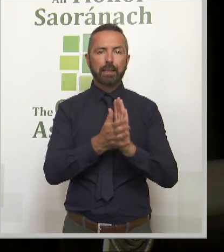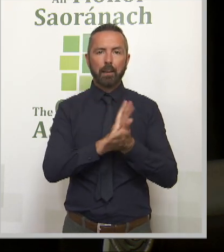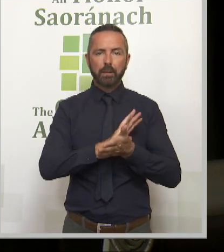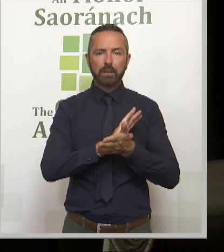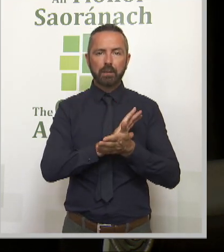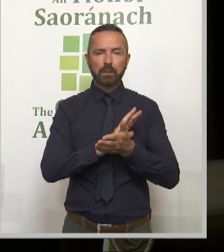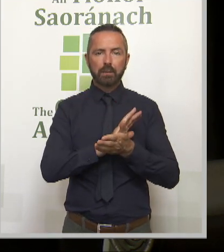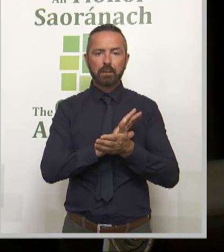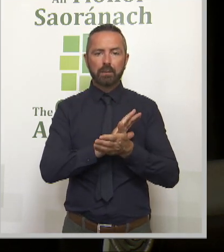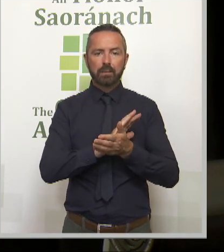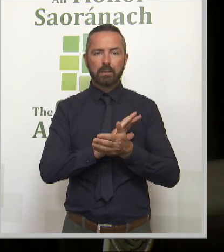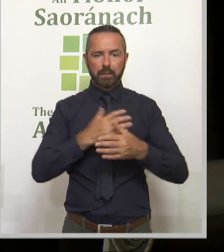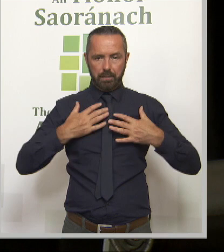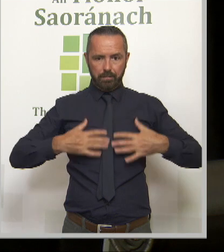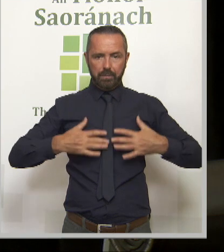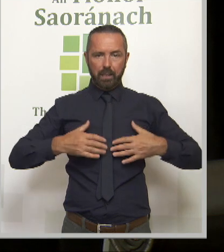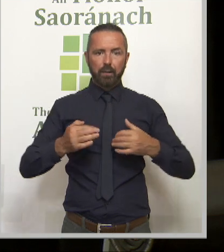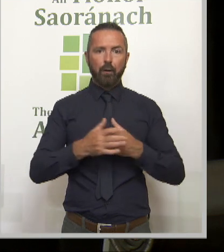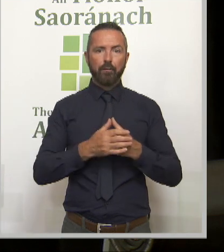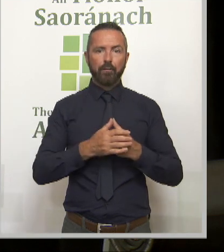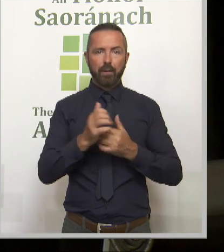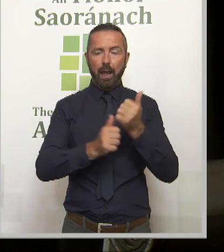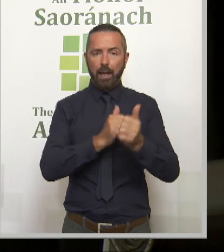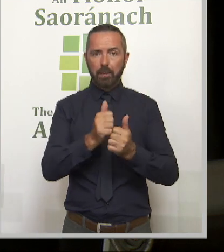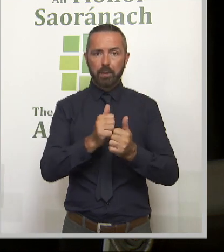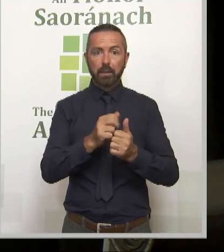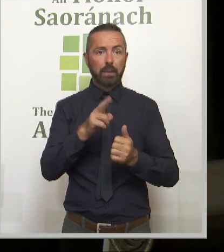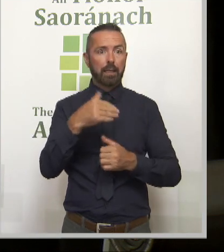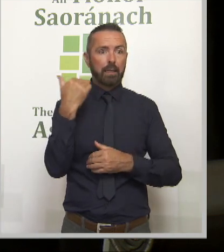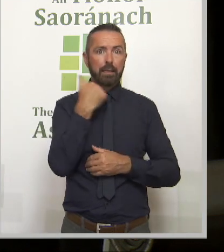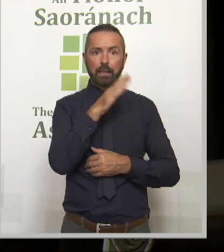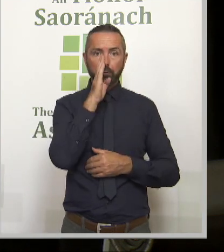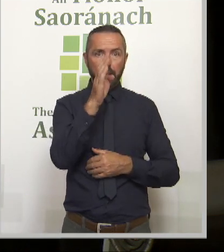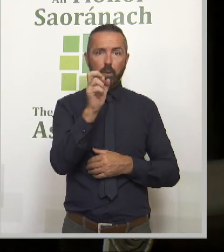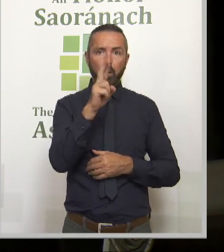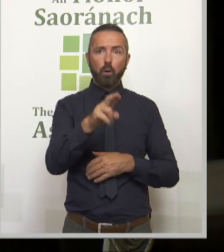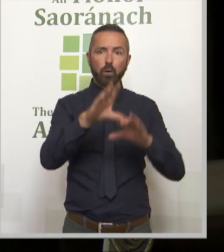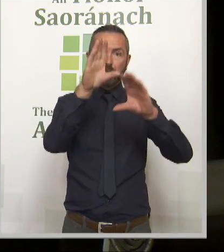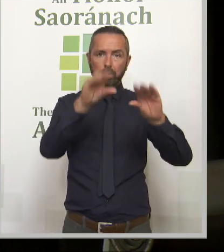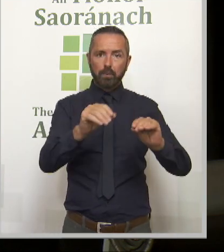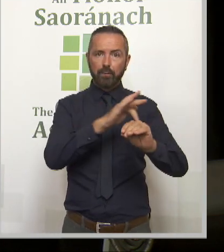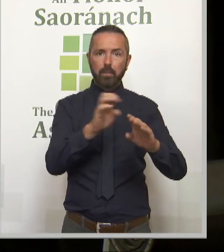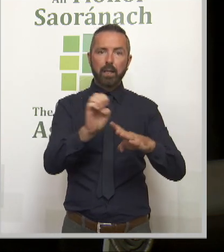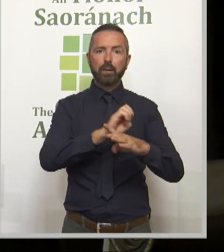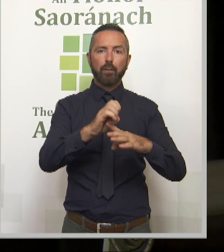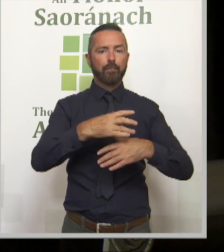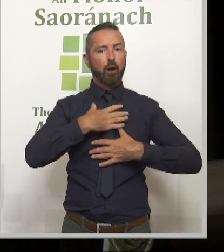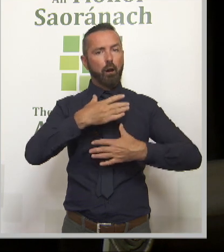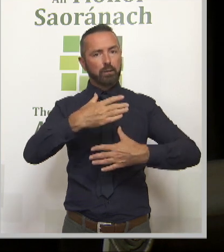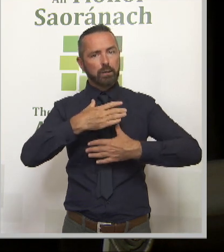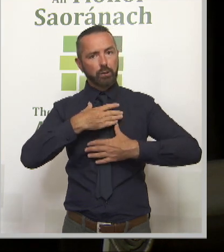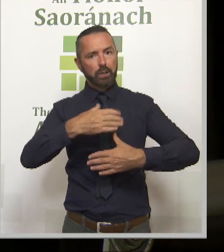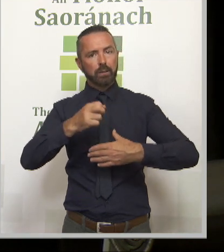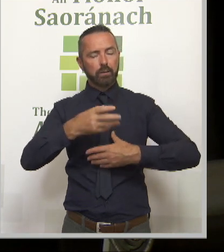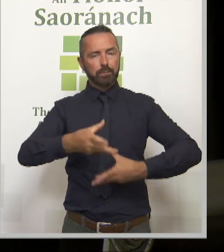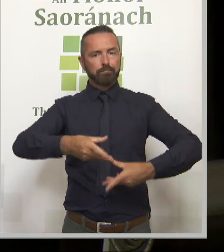workings of organisms. So they may kill them outright or just gradually prevent them from getting enough oxygen or nutrition or